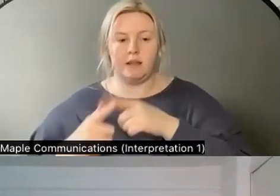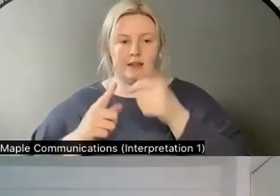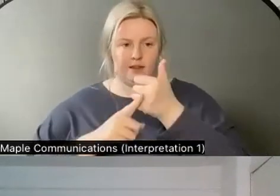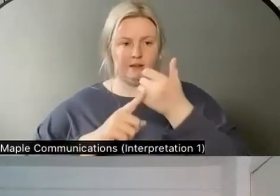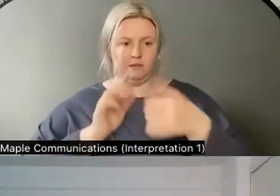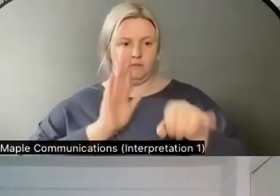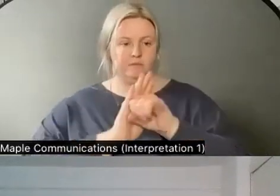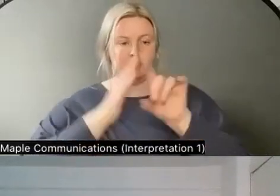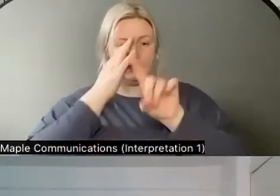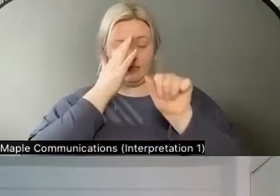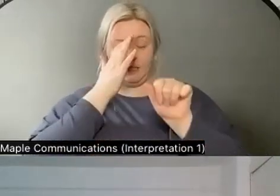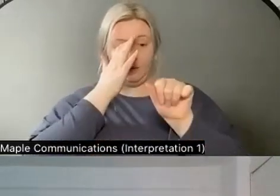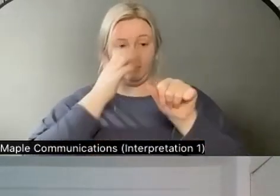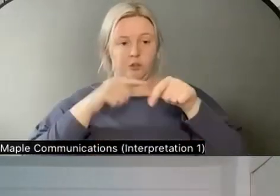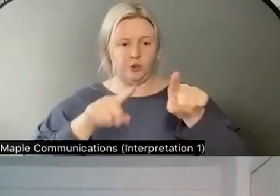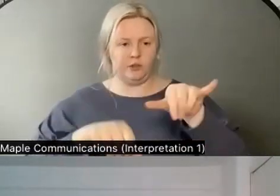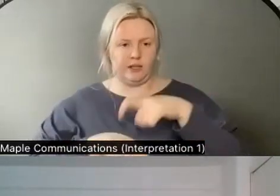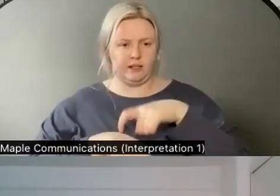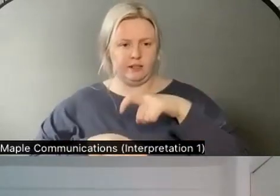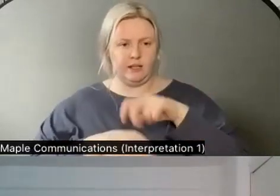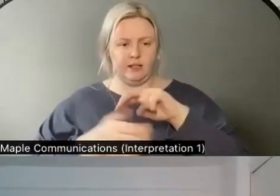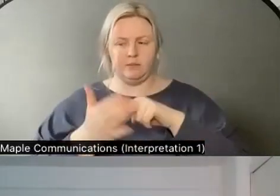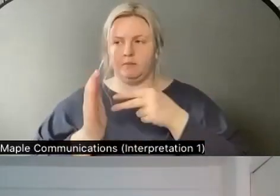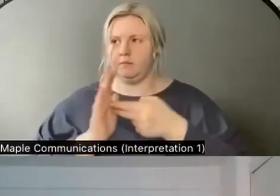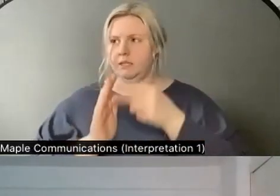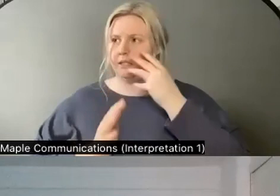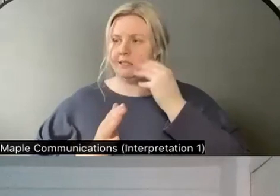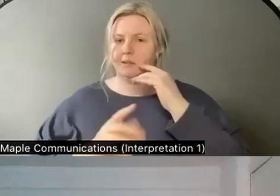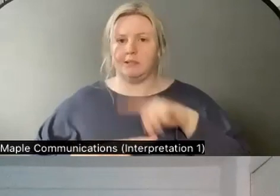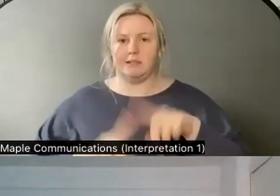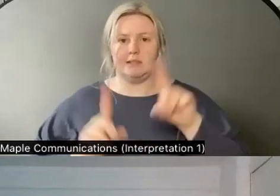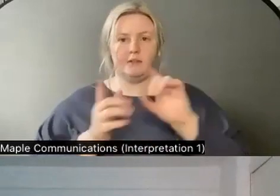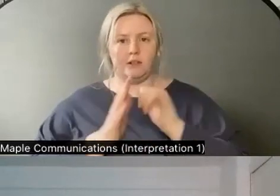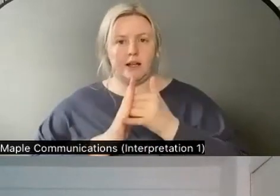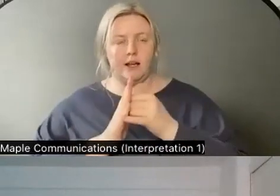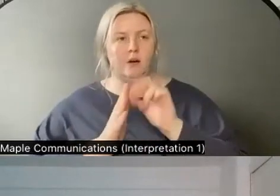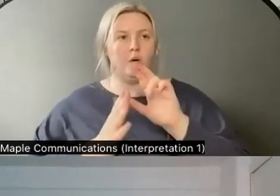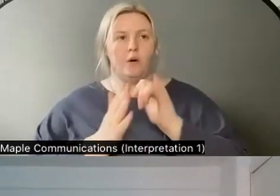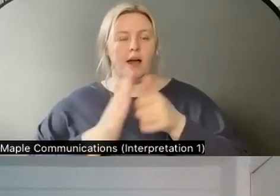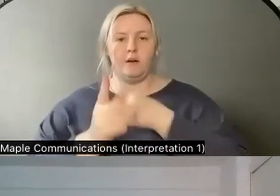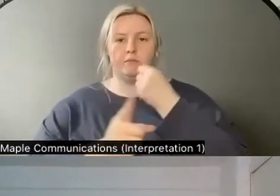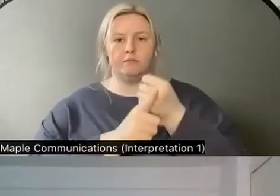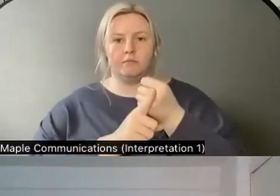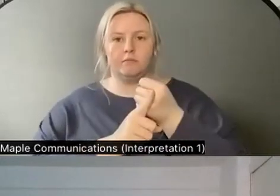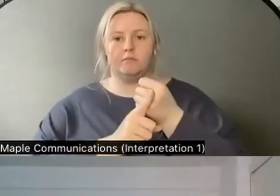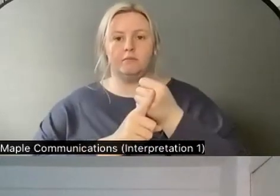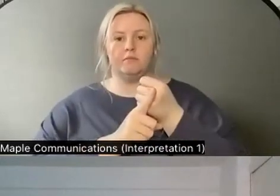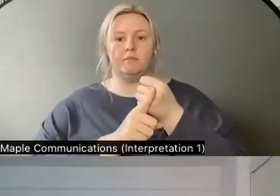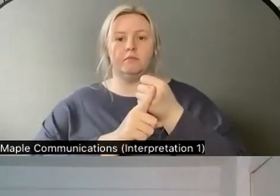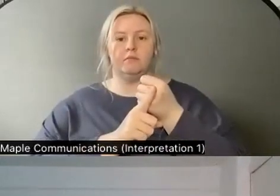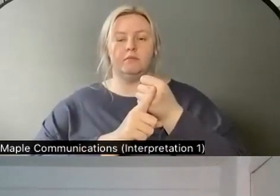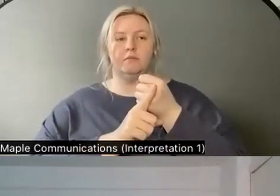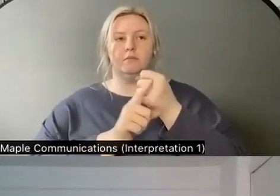that time, what kind of impact that would have on society, and how a lot of the folks that are seen as